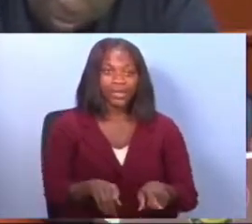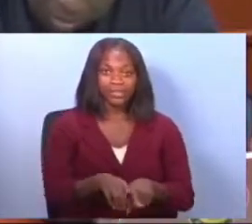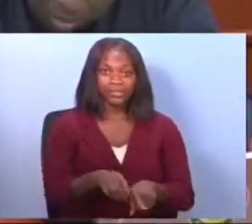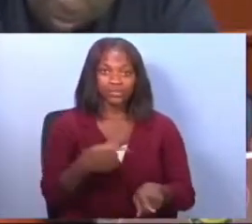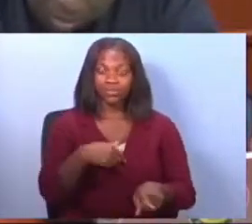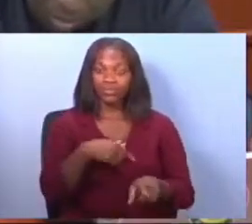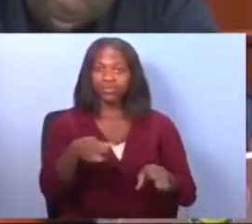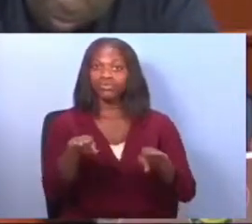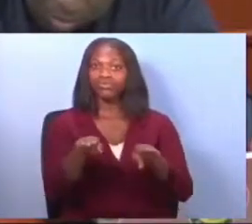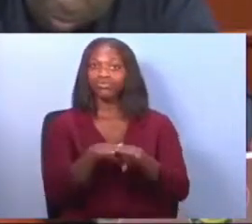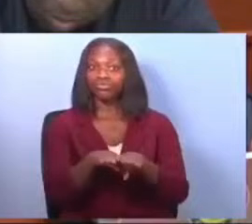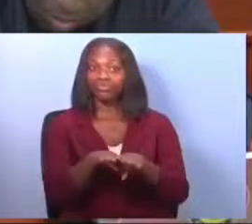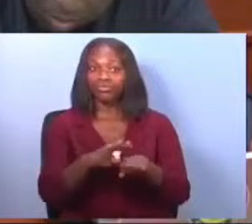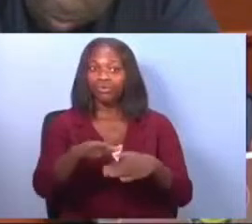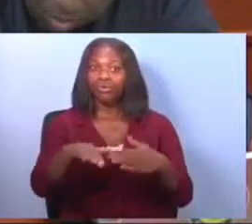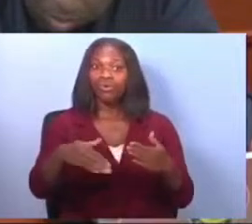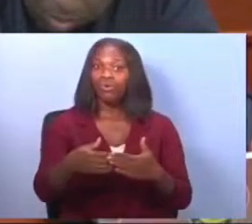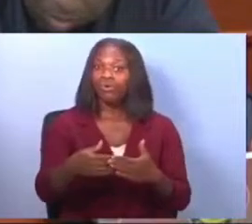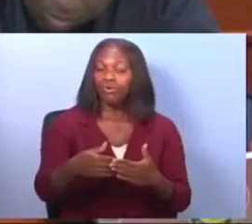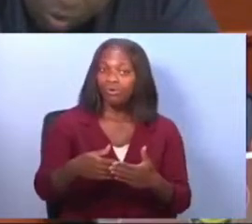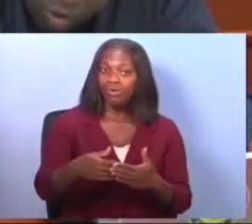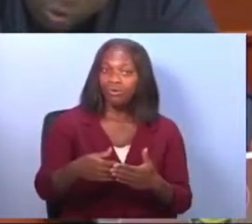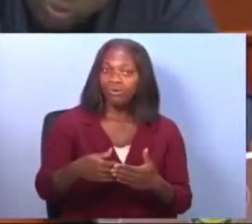adjourn all